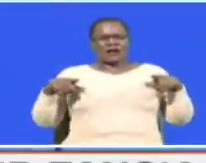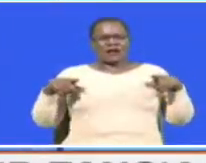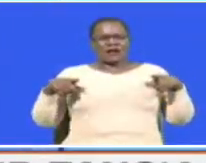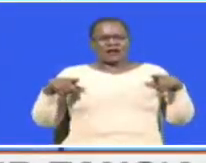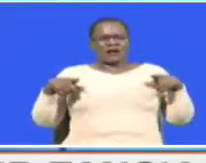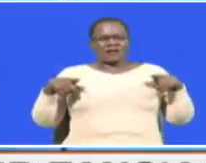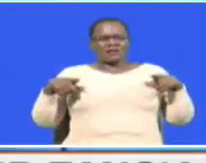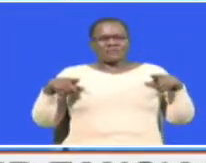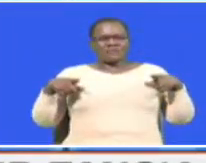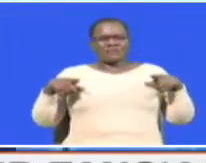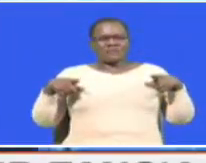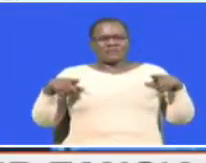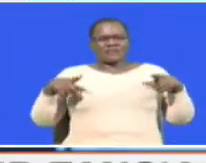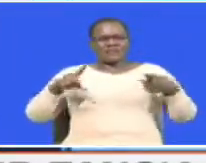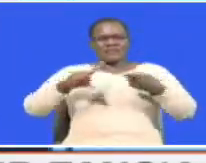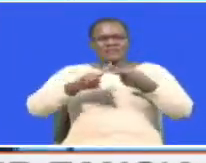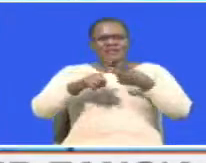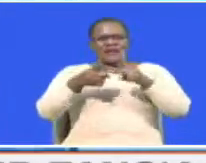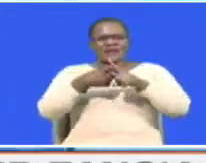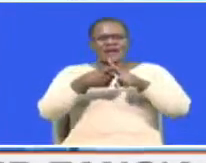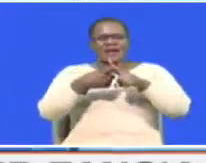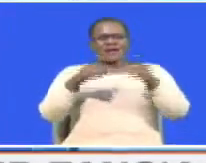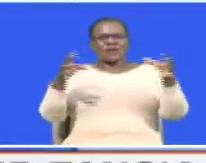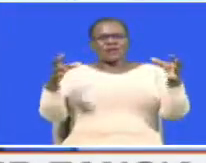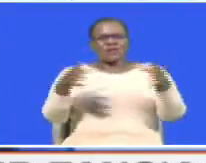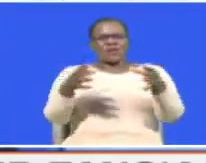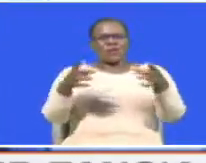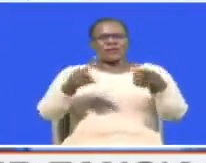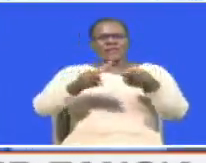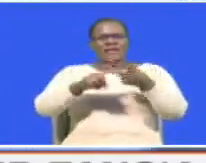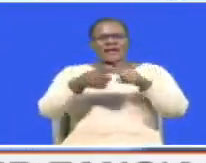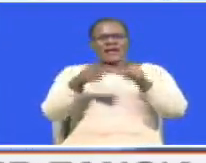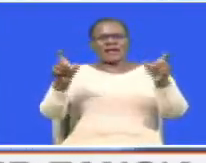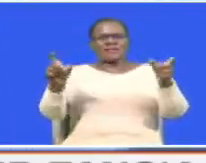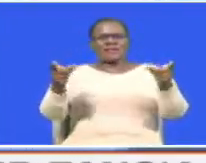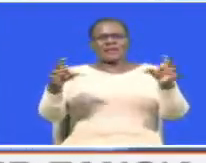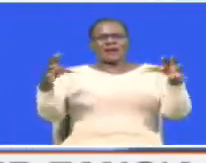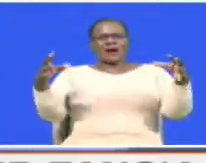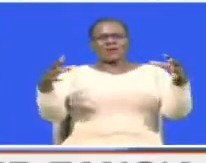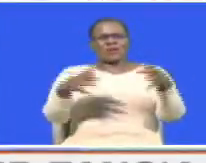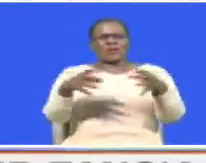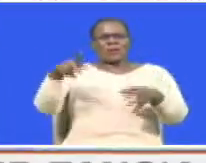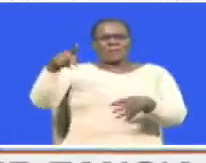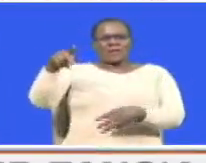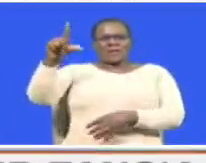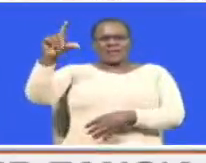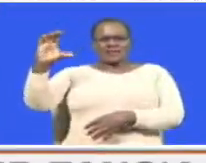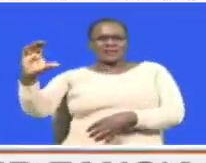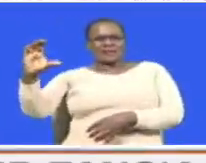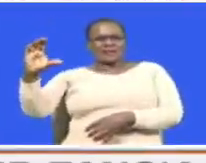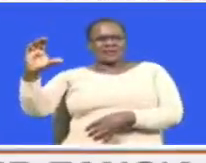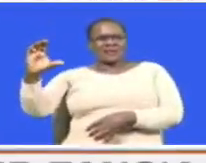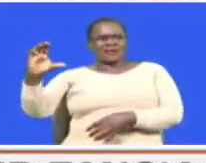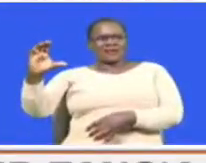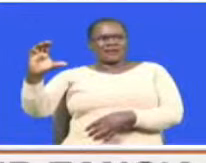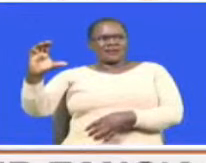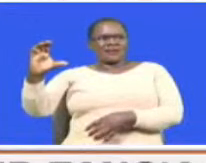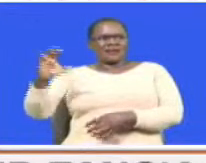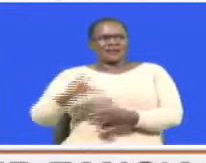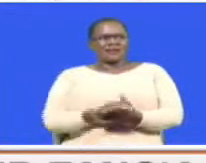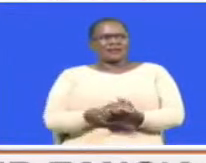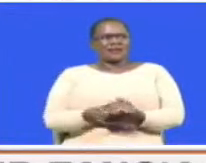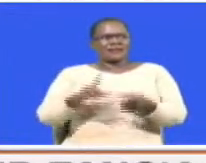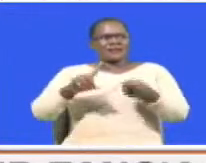There you go! Standard Media Group. Standard Group PLC. Make your way up